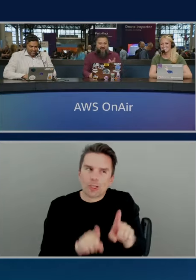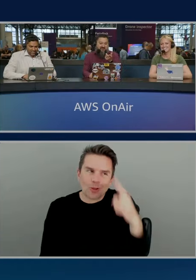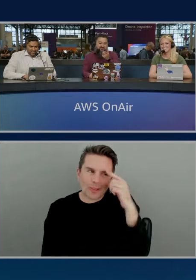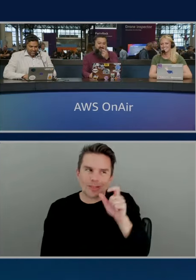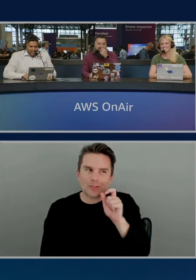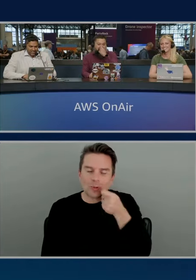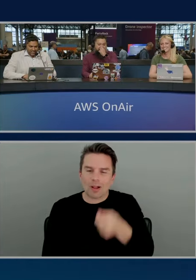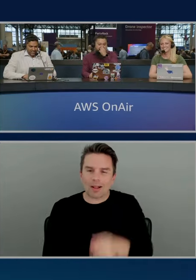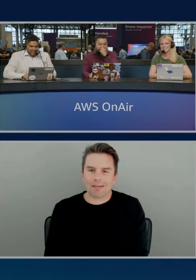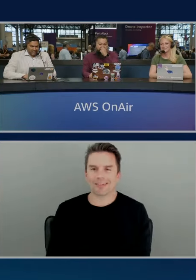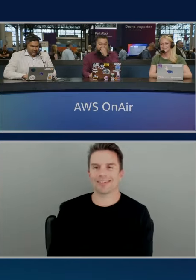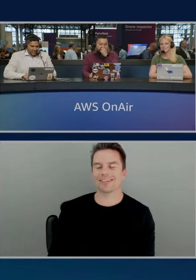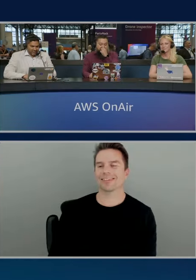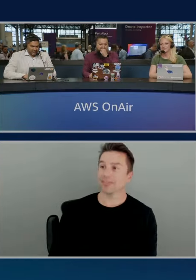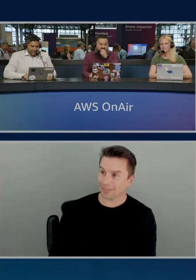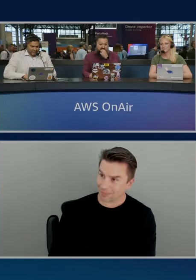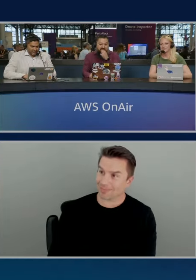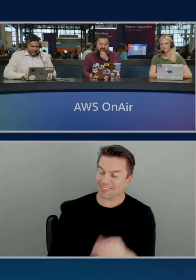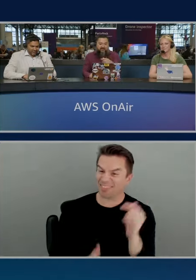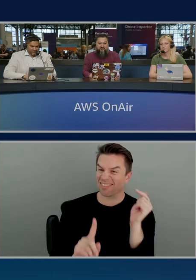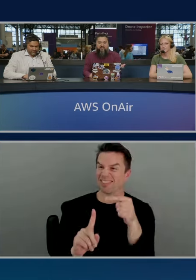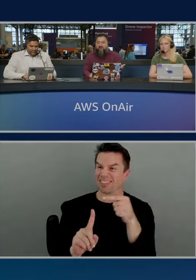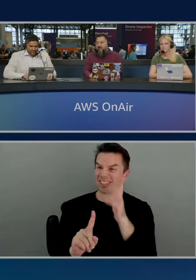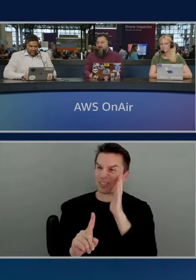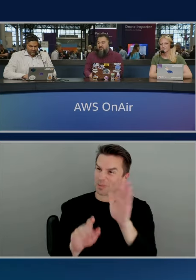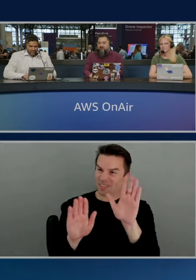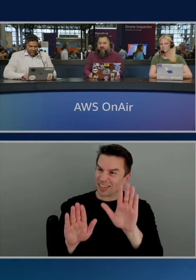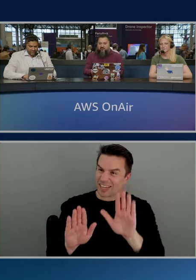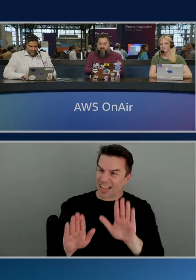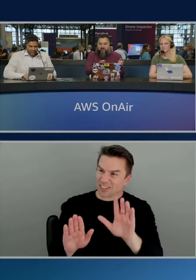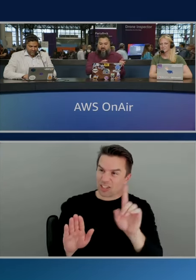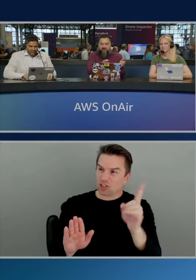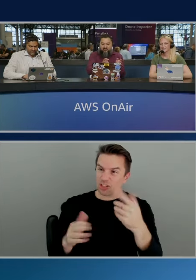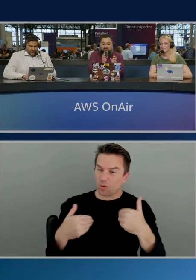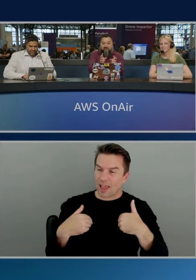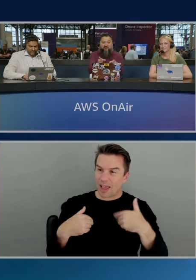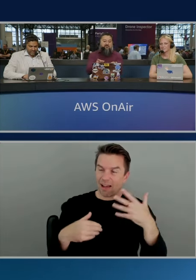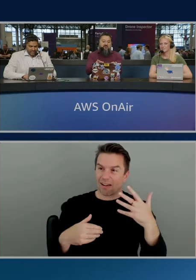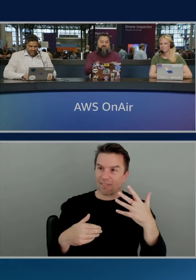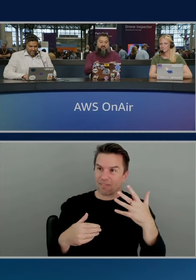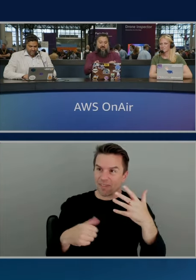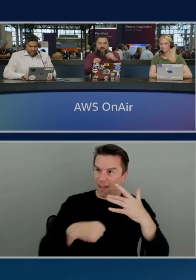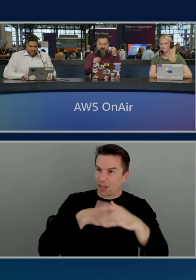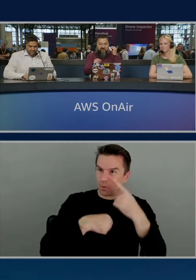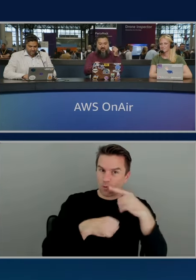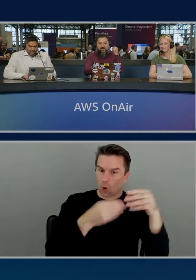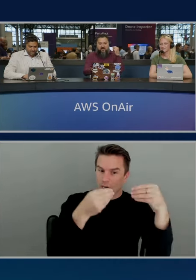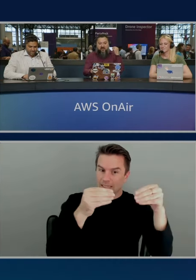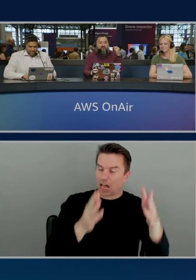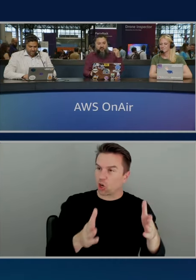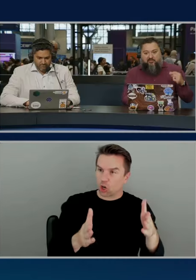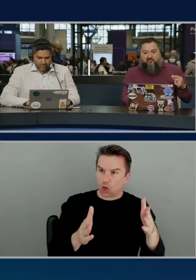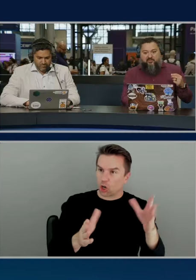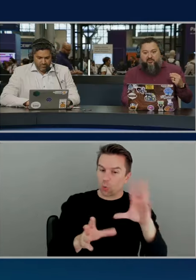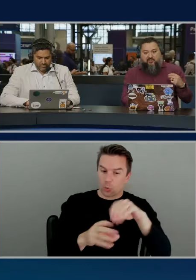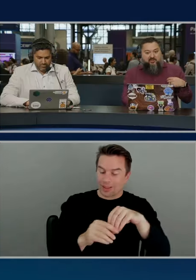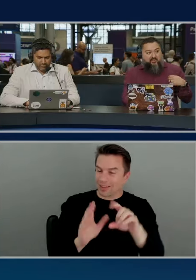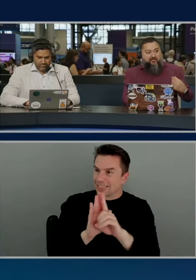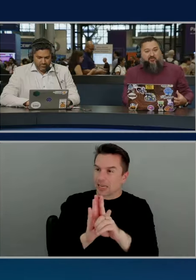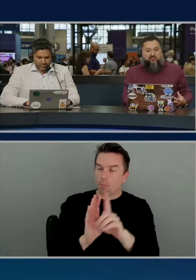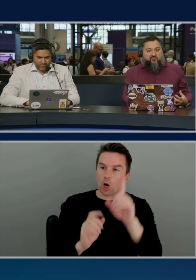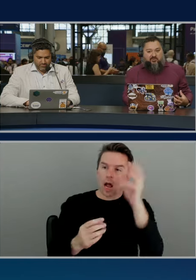this would be fantastic to even just to put in the hands of a seller in this specific demo. I'm thinking, I'm